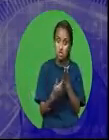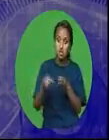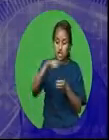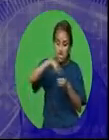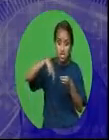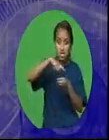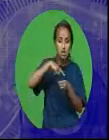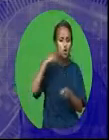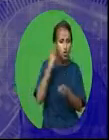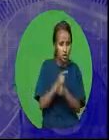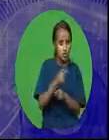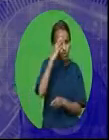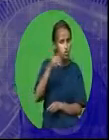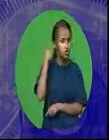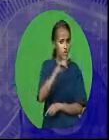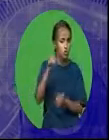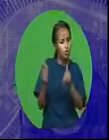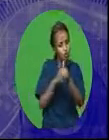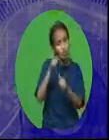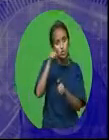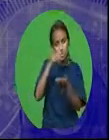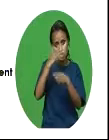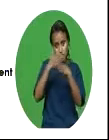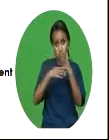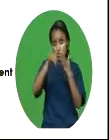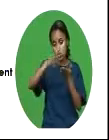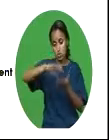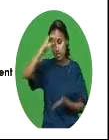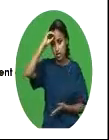correctly. Don't forget to follow the steps you have learned.